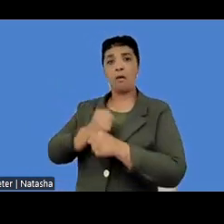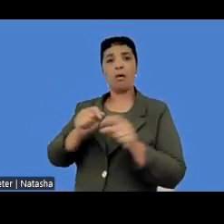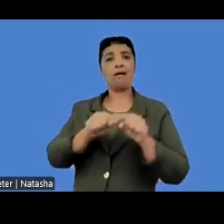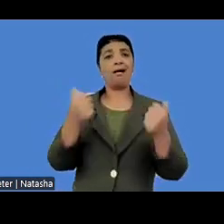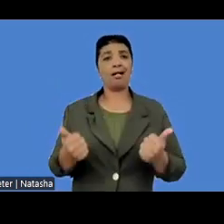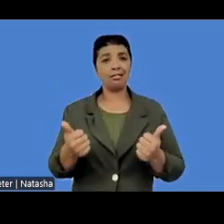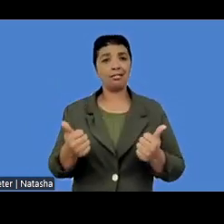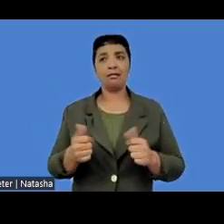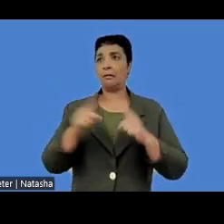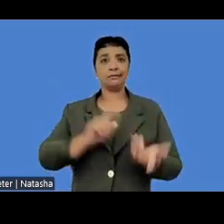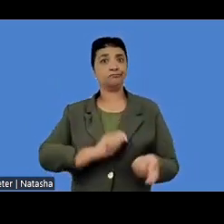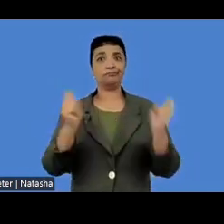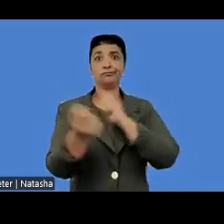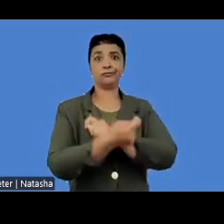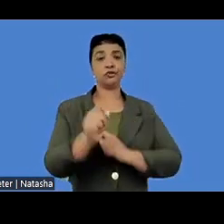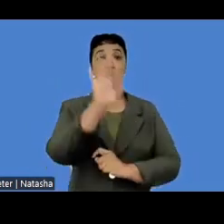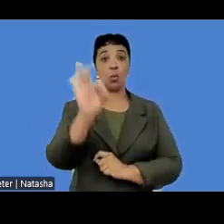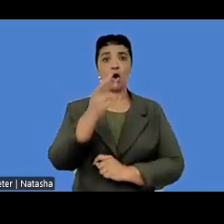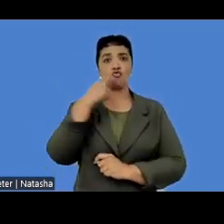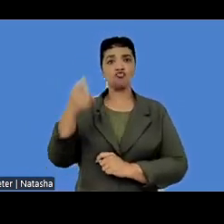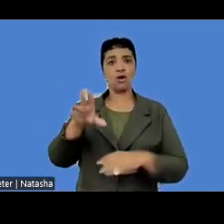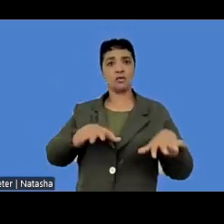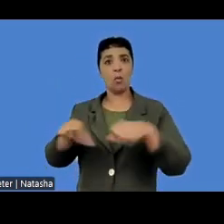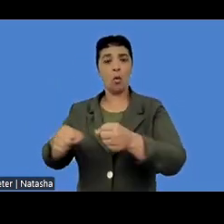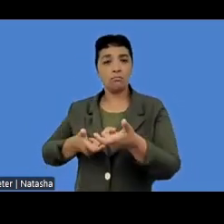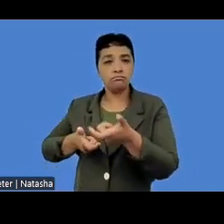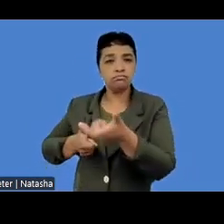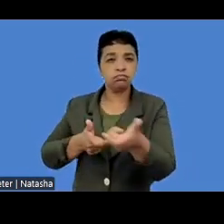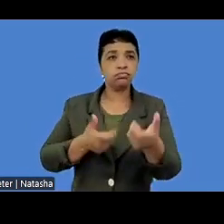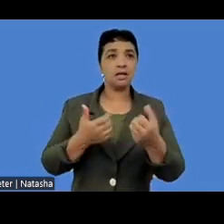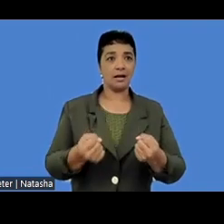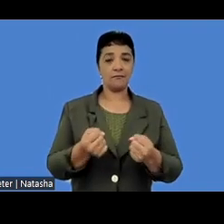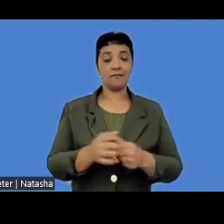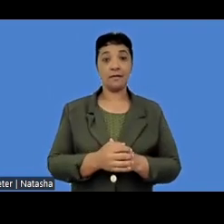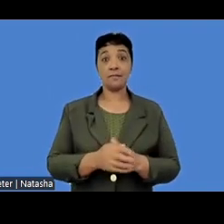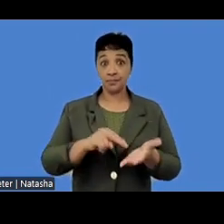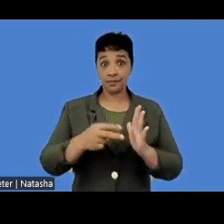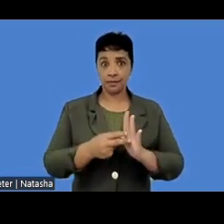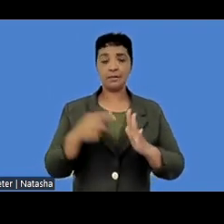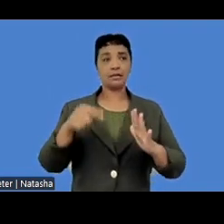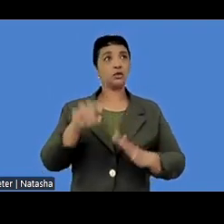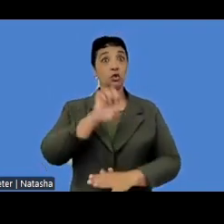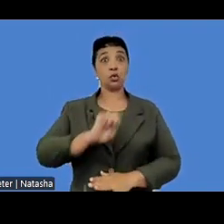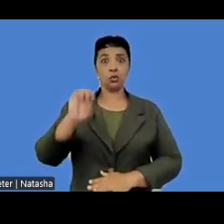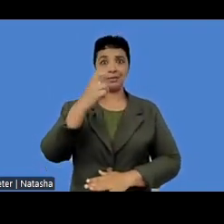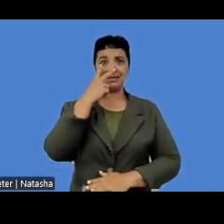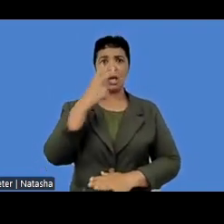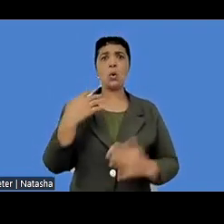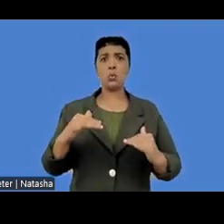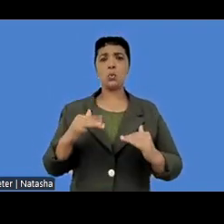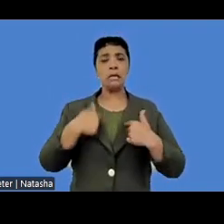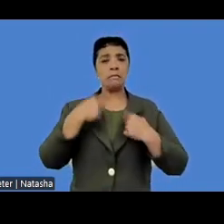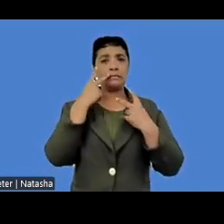full-scale invasion, and this is an explanation. This the highest level in Europe of deinstitutionalization was